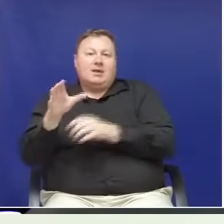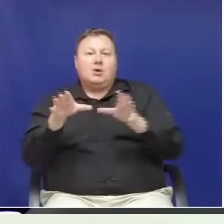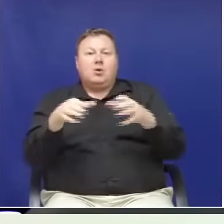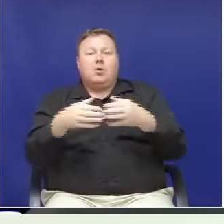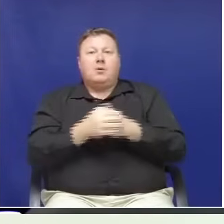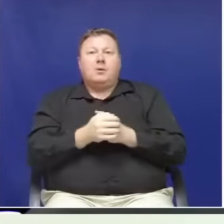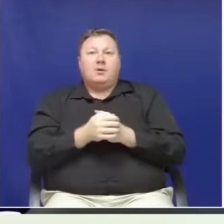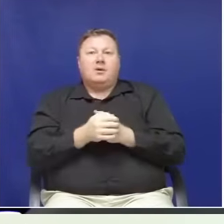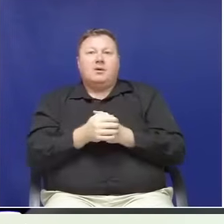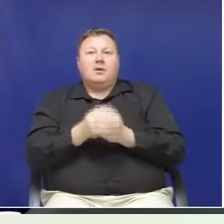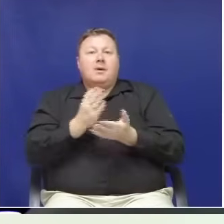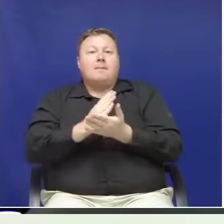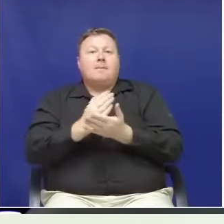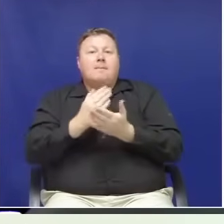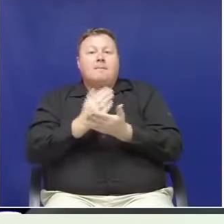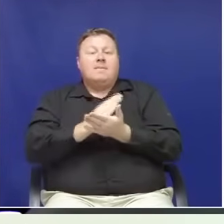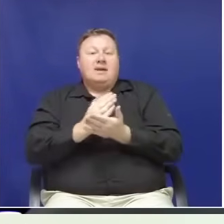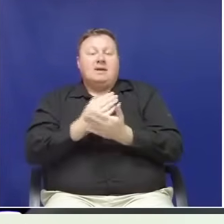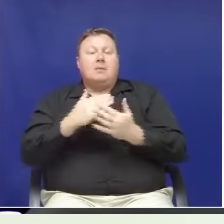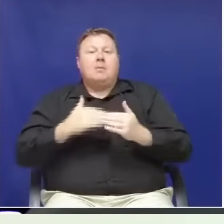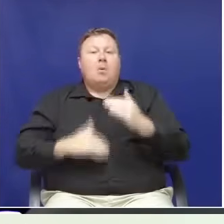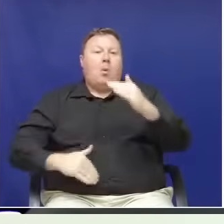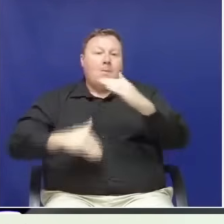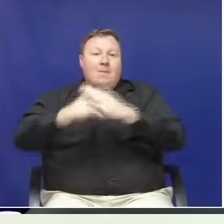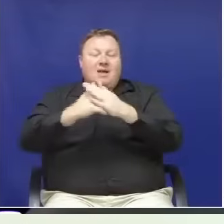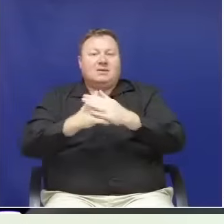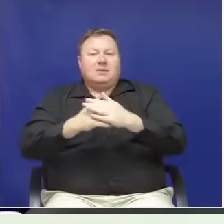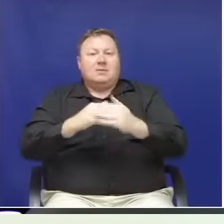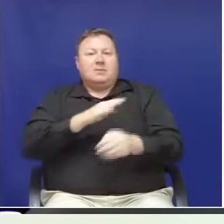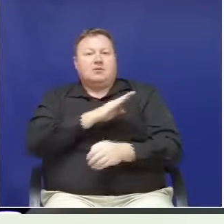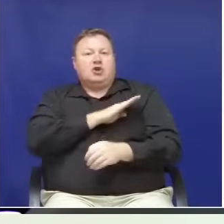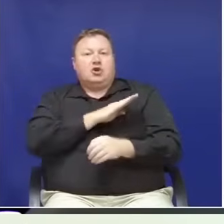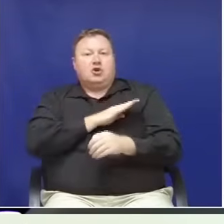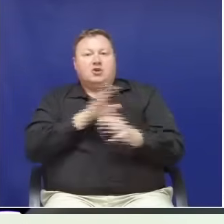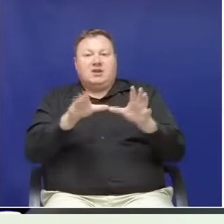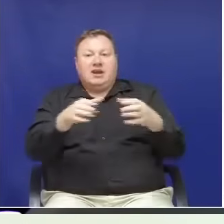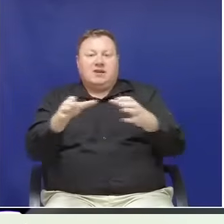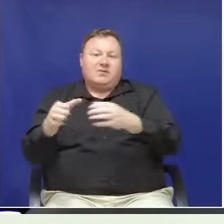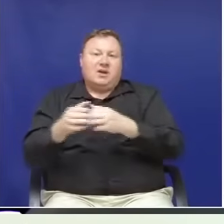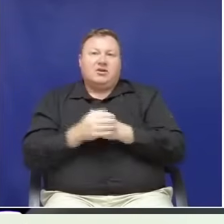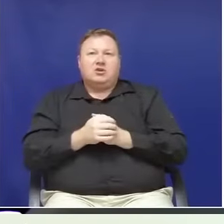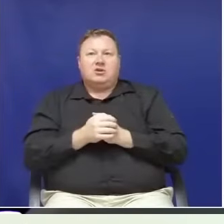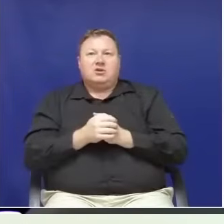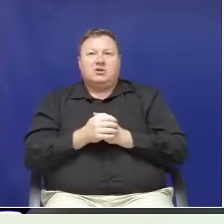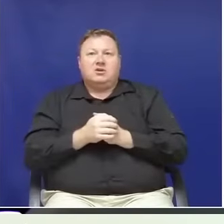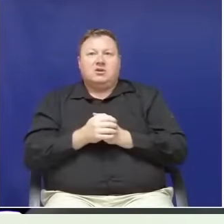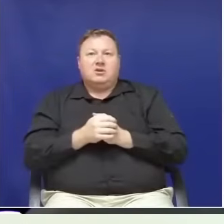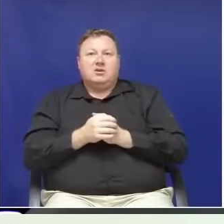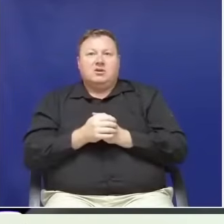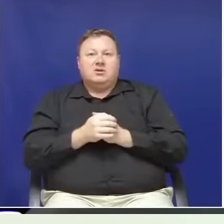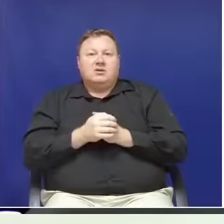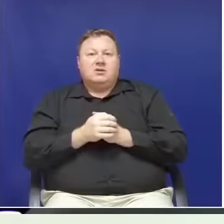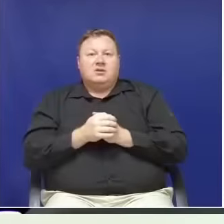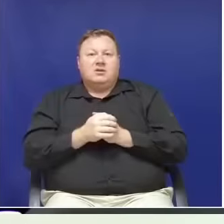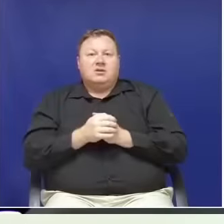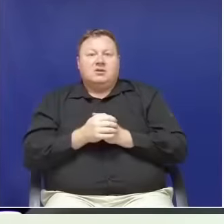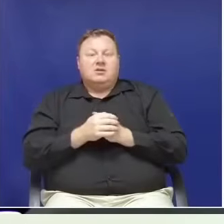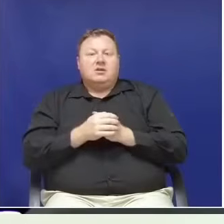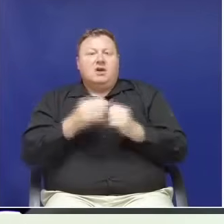medium and maximum security classifications. Sentenced offenders are also